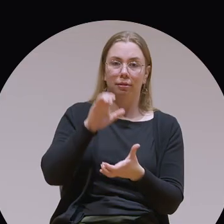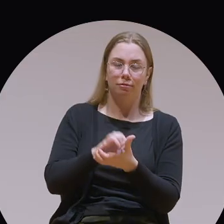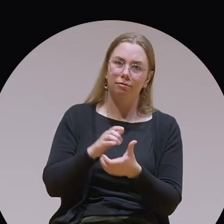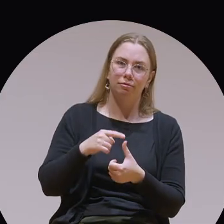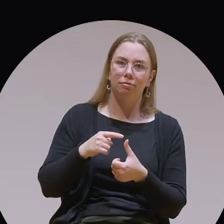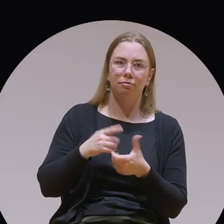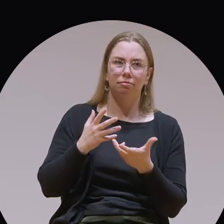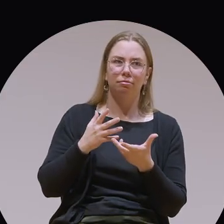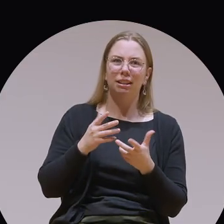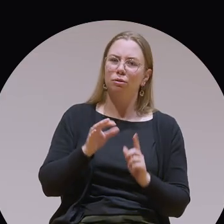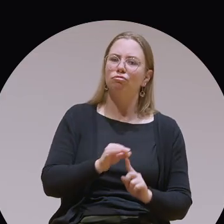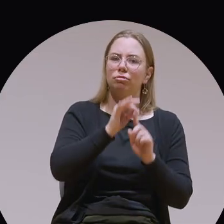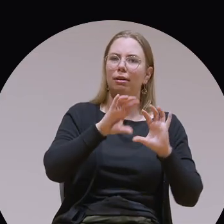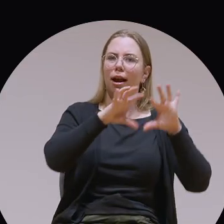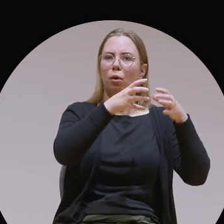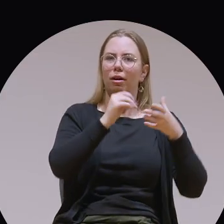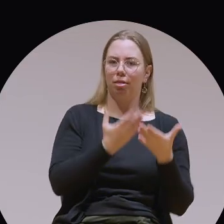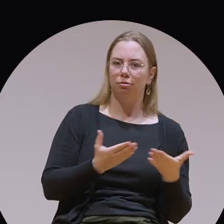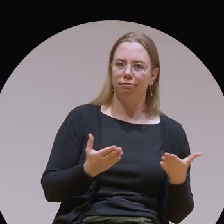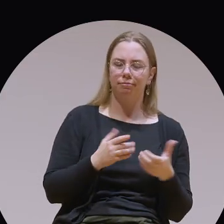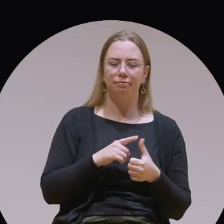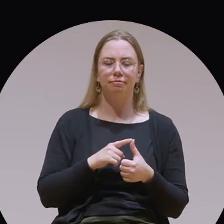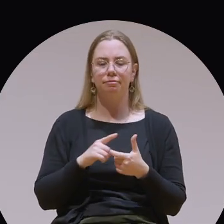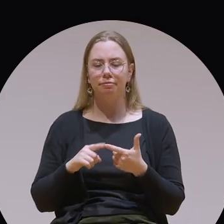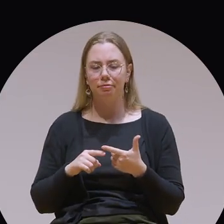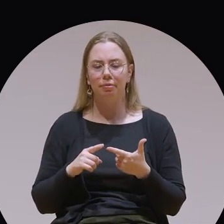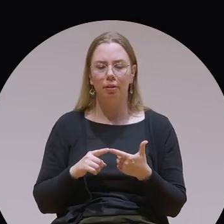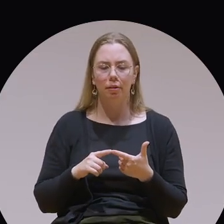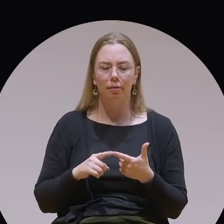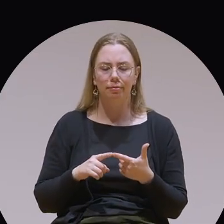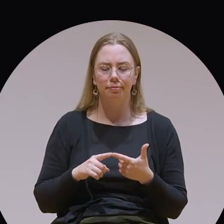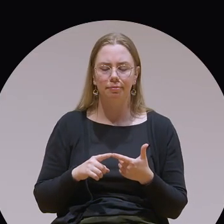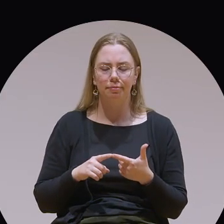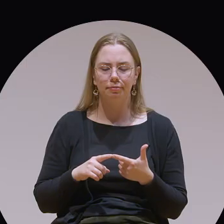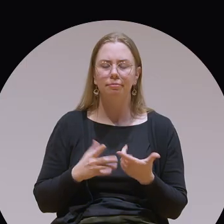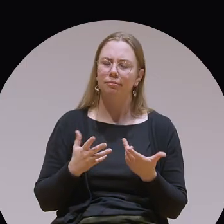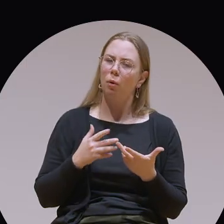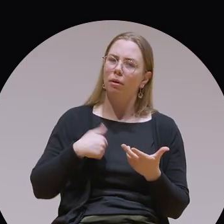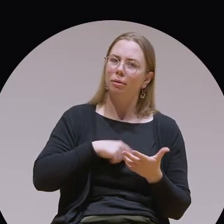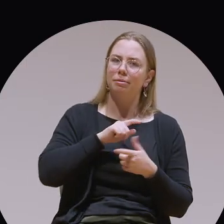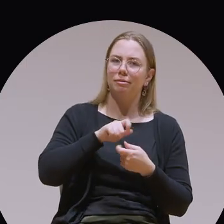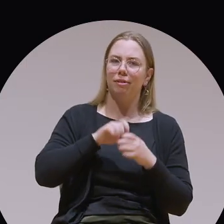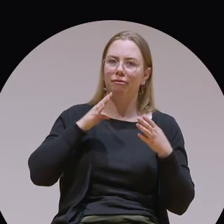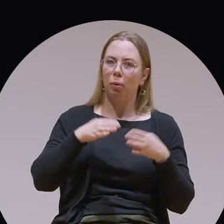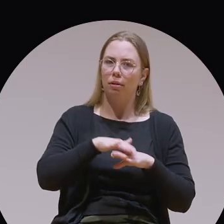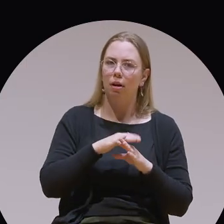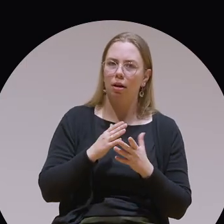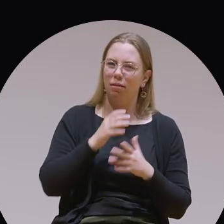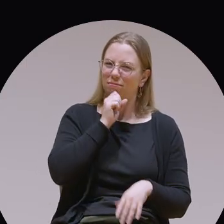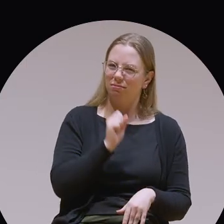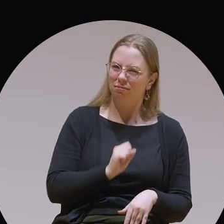different collecting category. Within the field of antiquities, we're particularly focused on antiquities which have entered the Met's